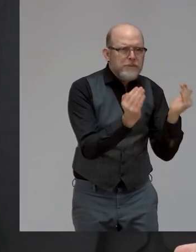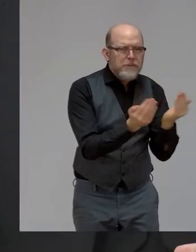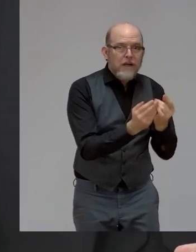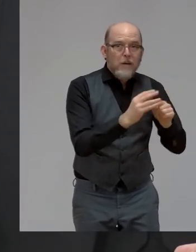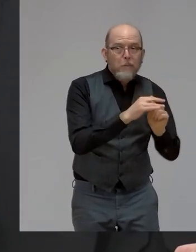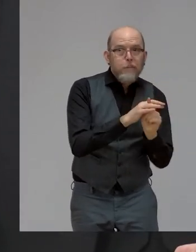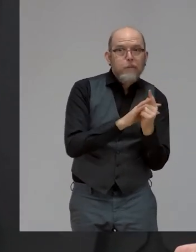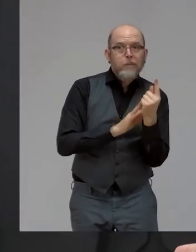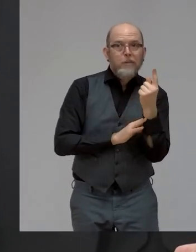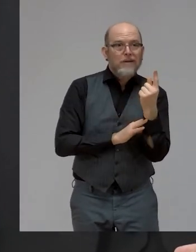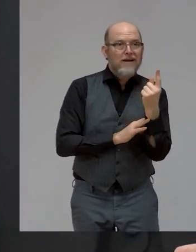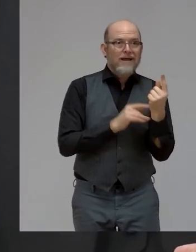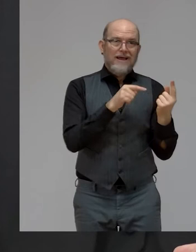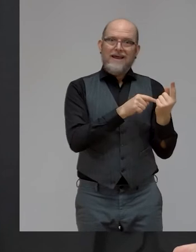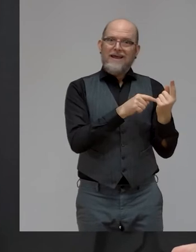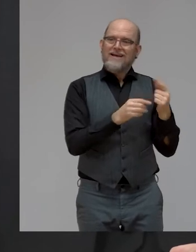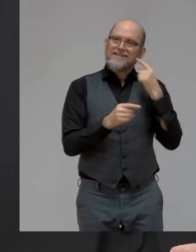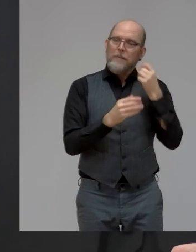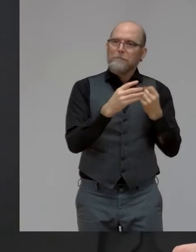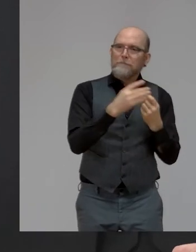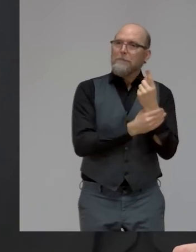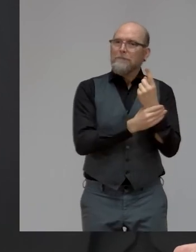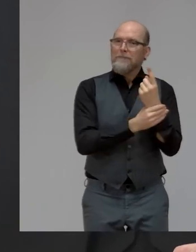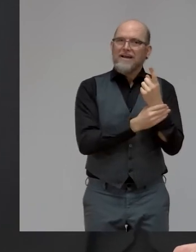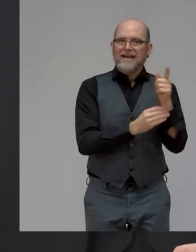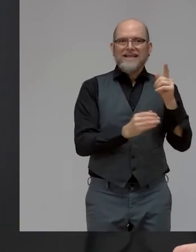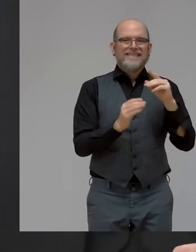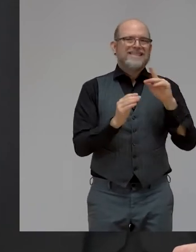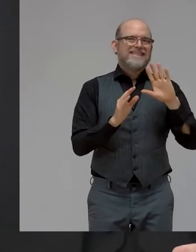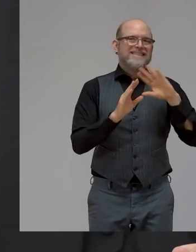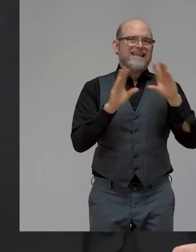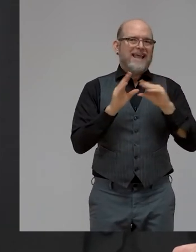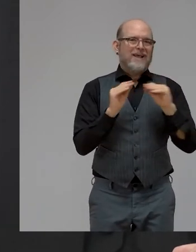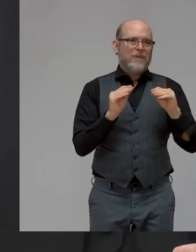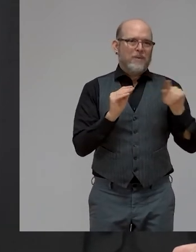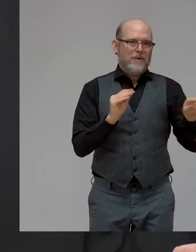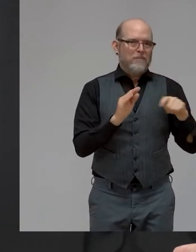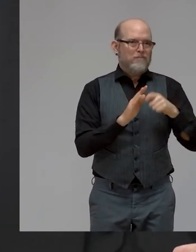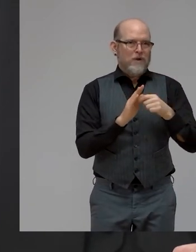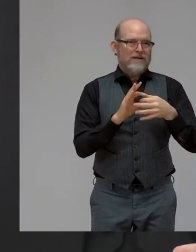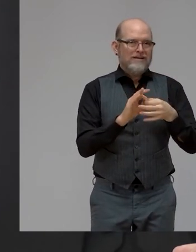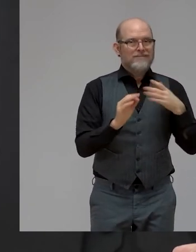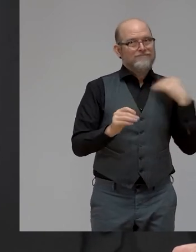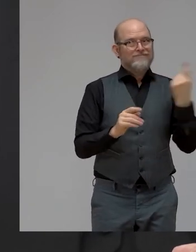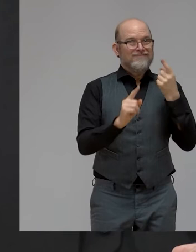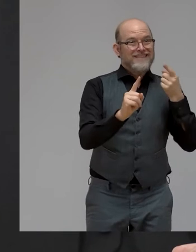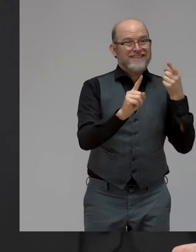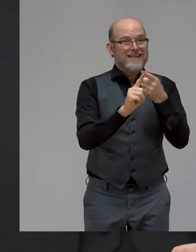a bowl. This represents the symbol and the mission of the Zero Project.